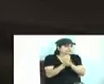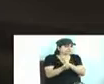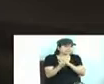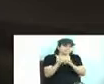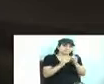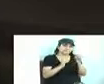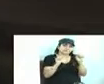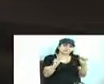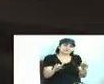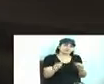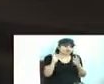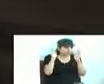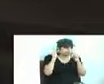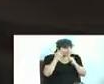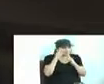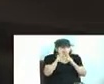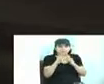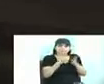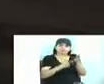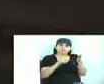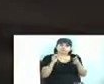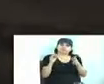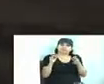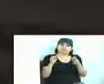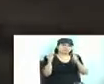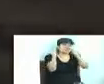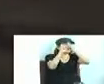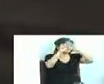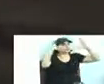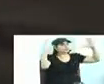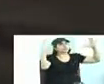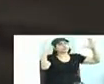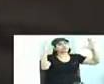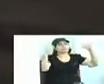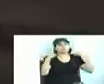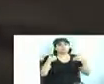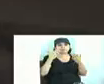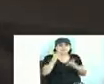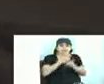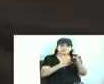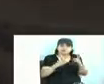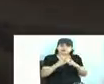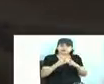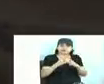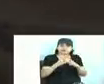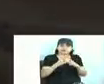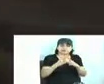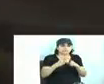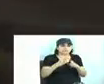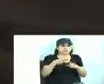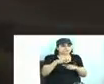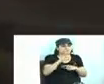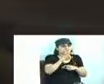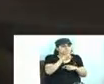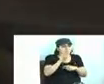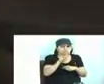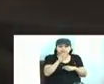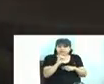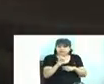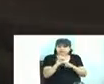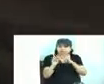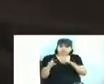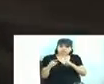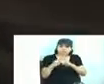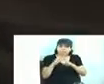hope for or imagine? What if you imagined that they held the piece to a puzzle and the answer to a question that